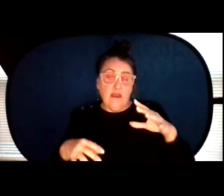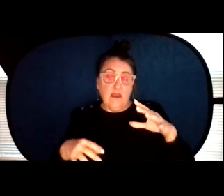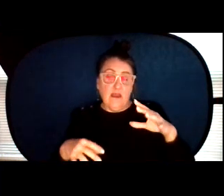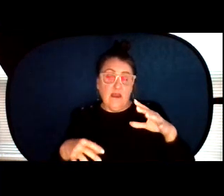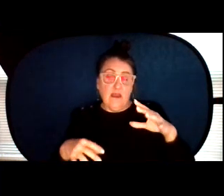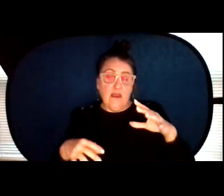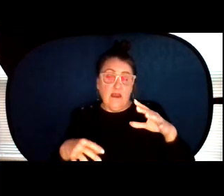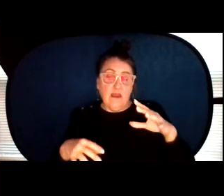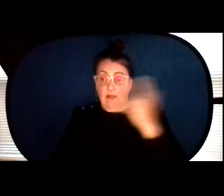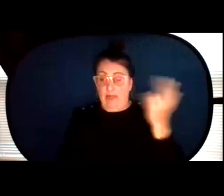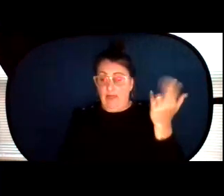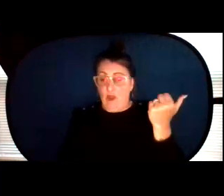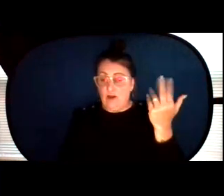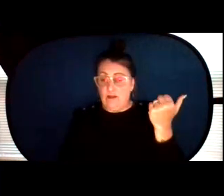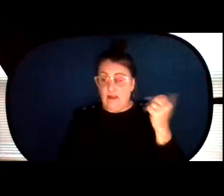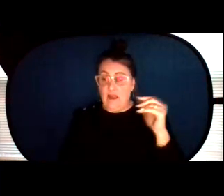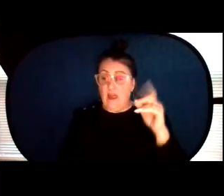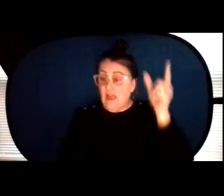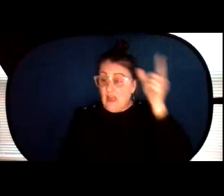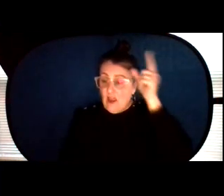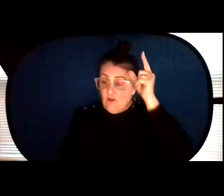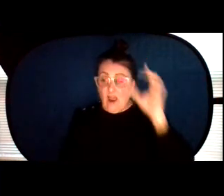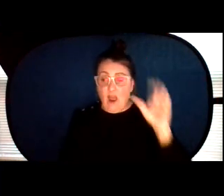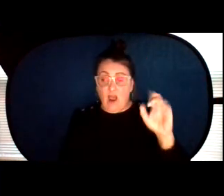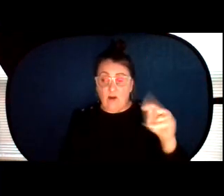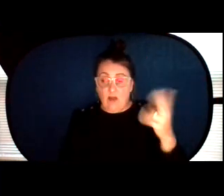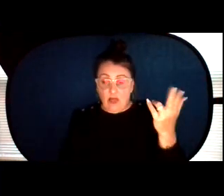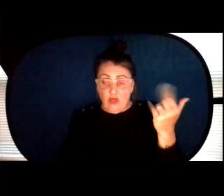had until October 13th to sign or veto any